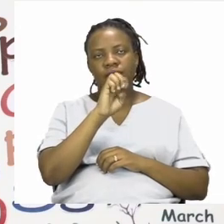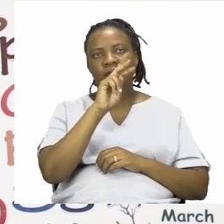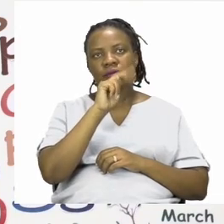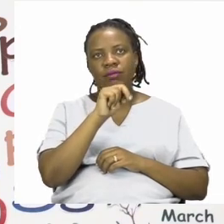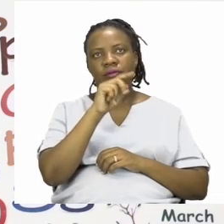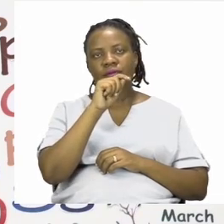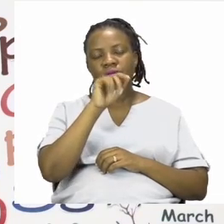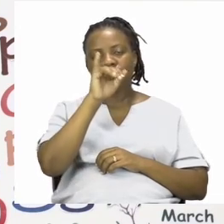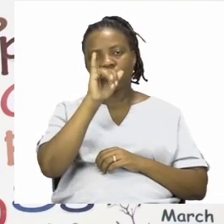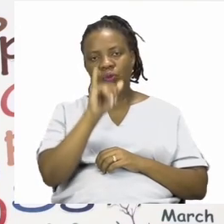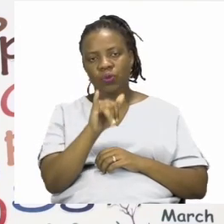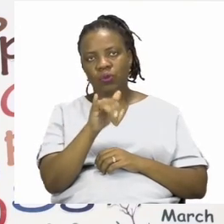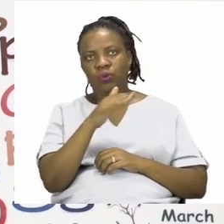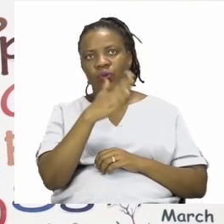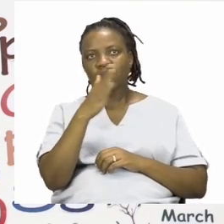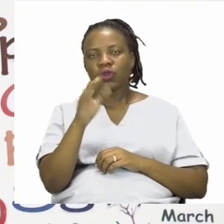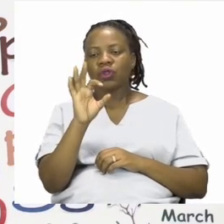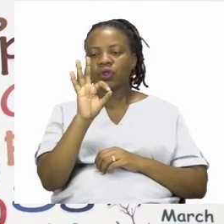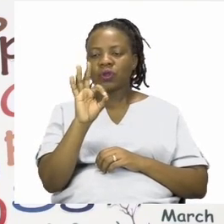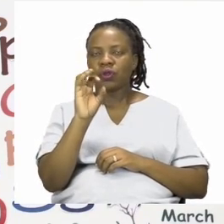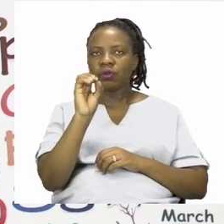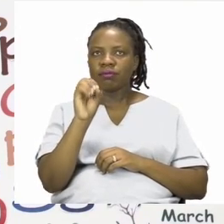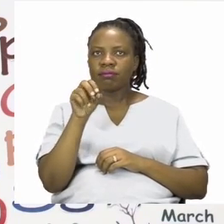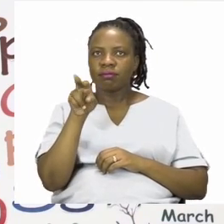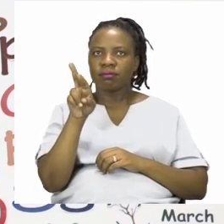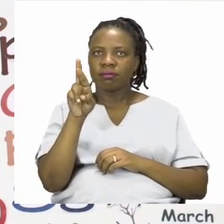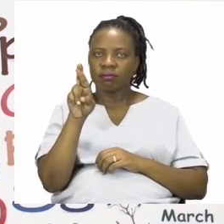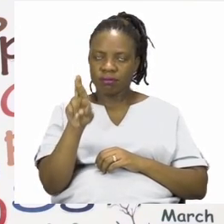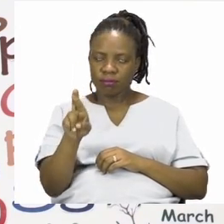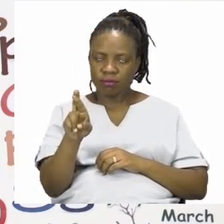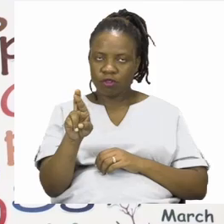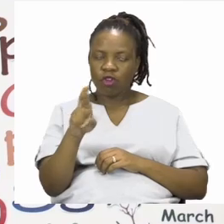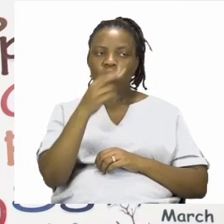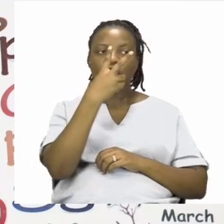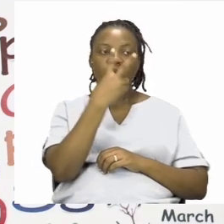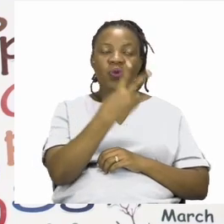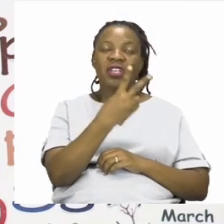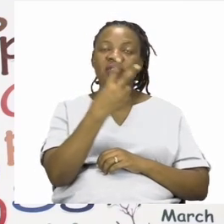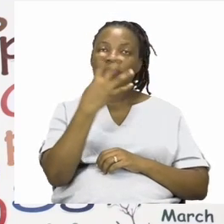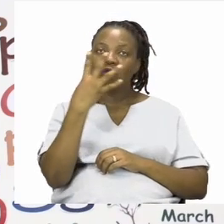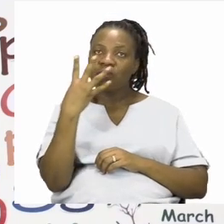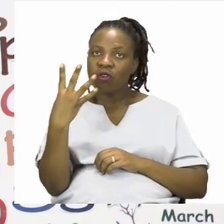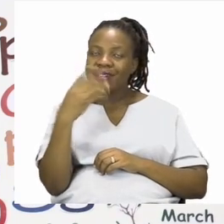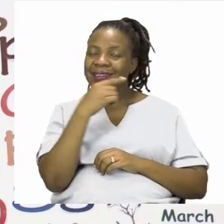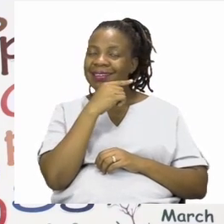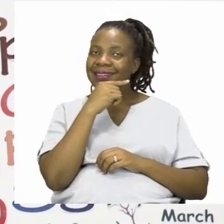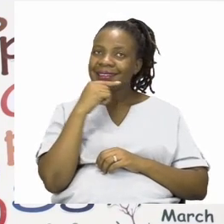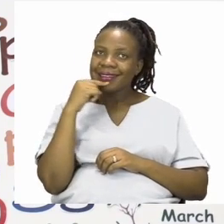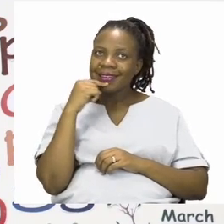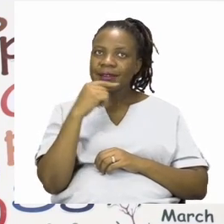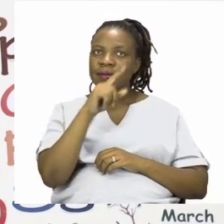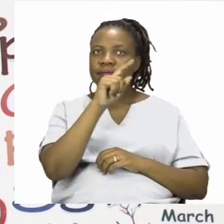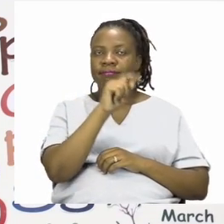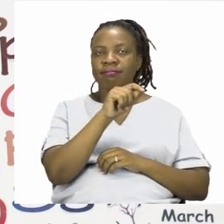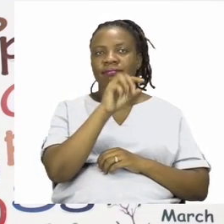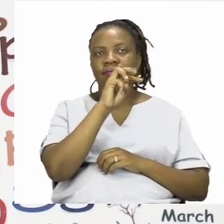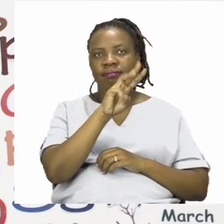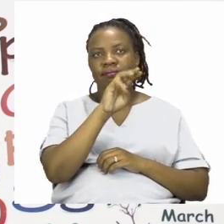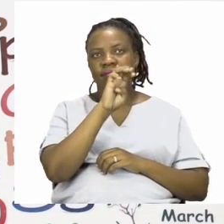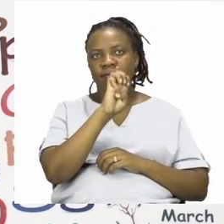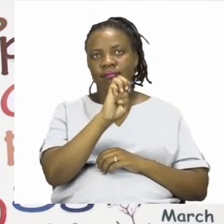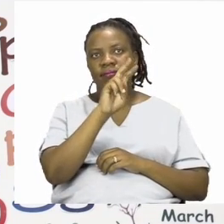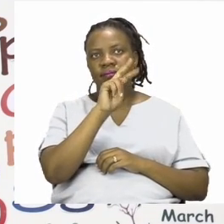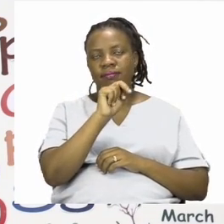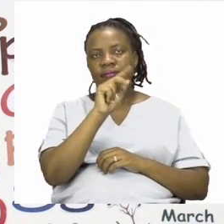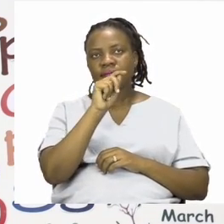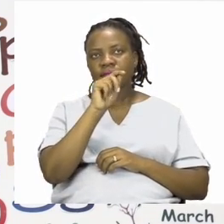in words. And this is how you write 24. Let's try the other one. The next